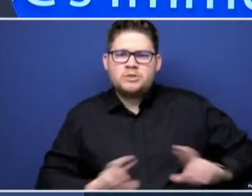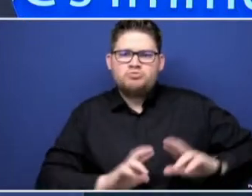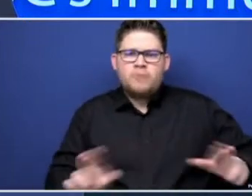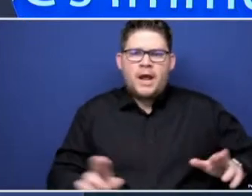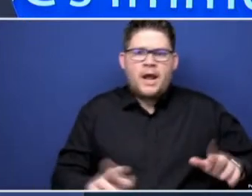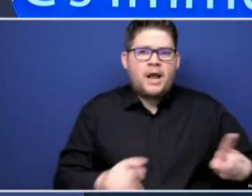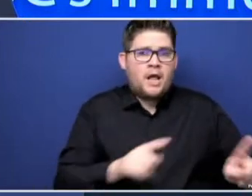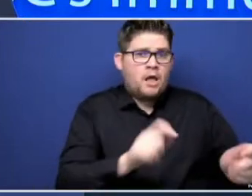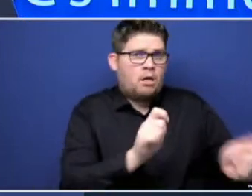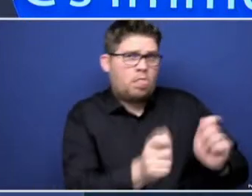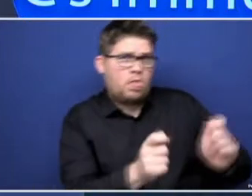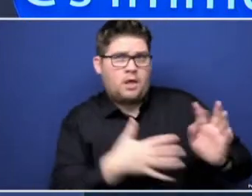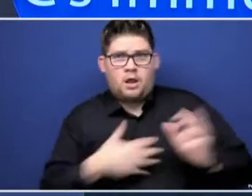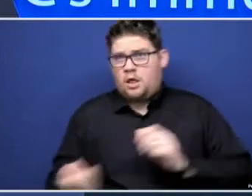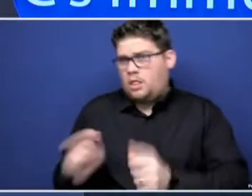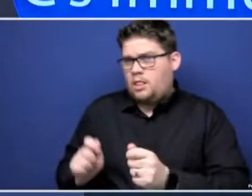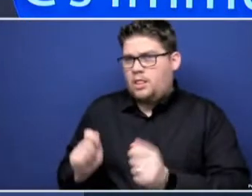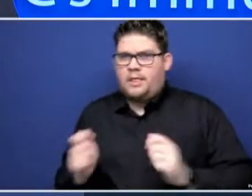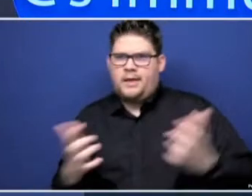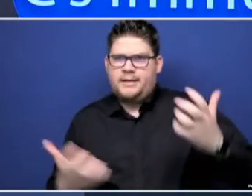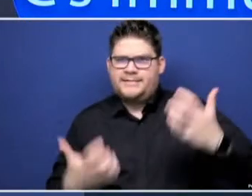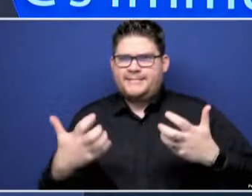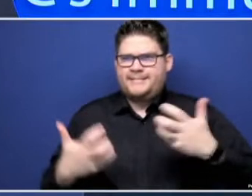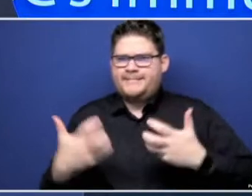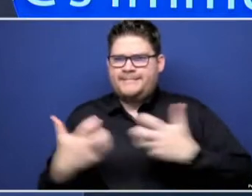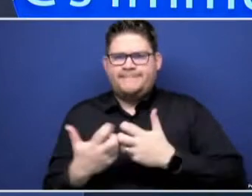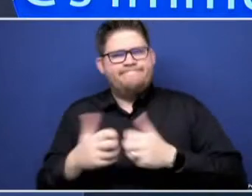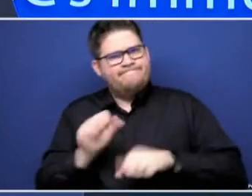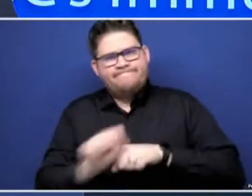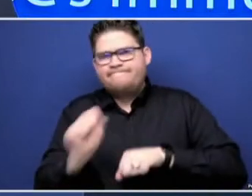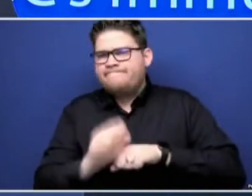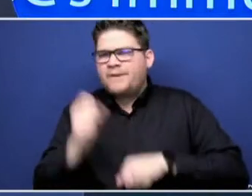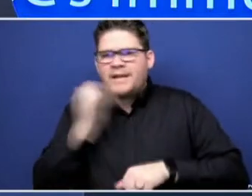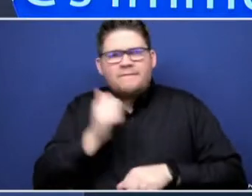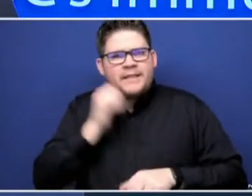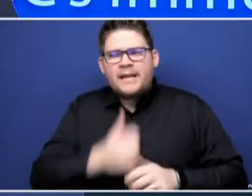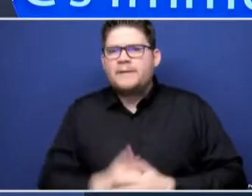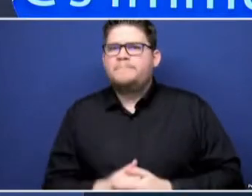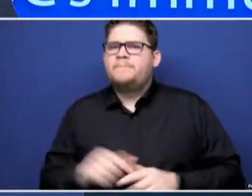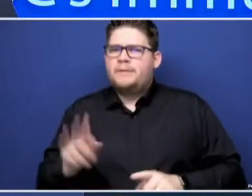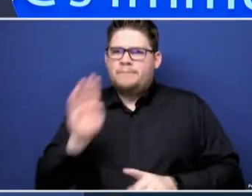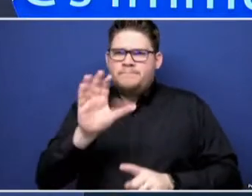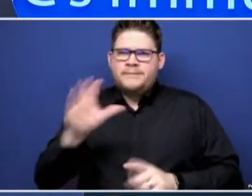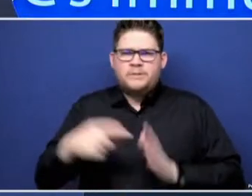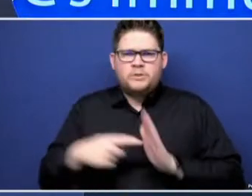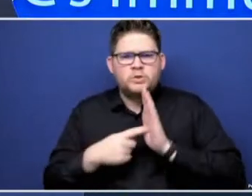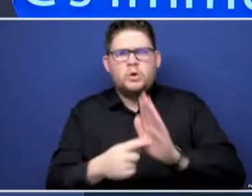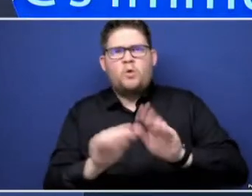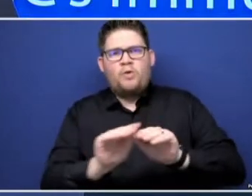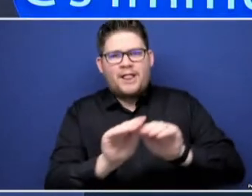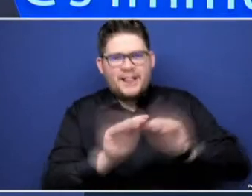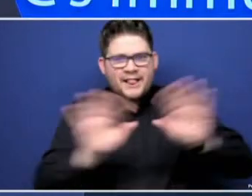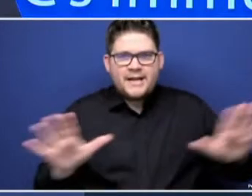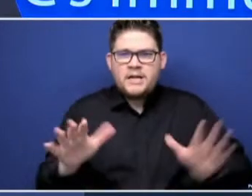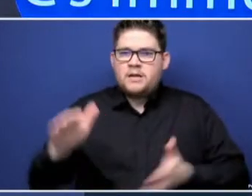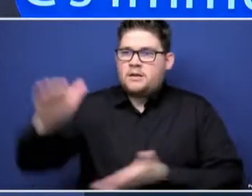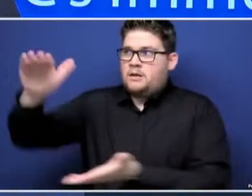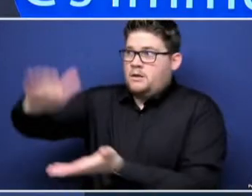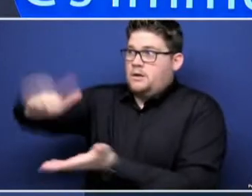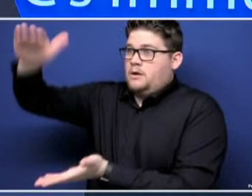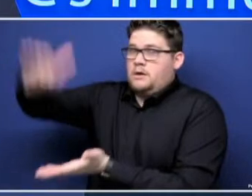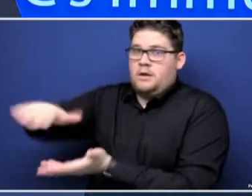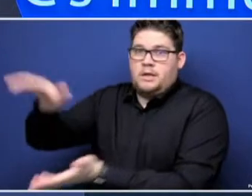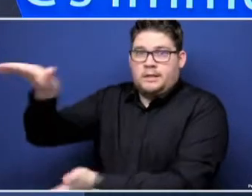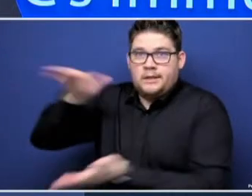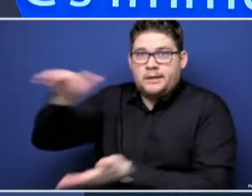and focused on making sure we can get as many people vaccinated as possible, as quickly as possible. And I know that's the objective of the federal government. It does